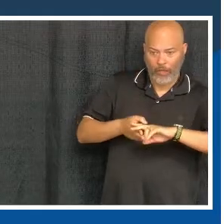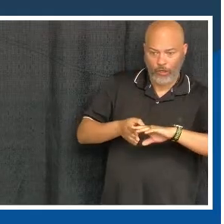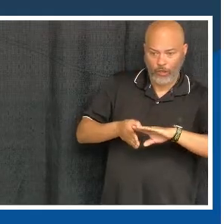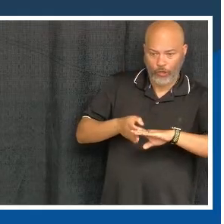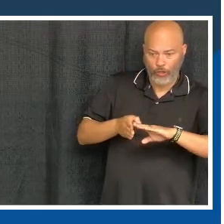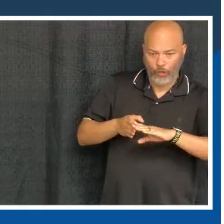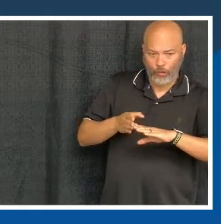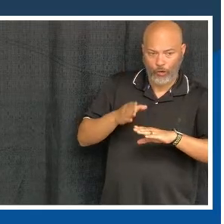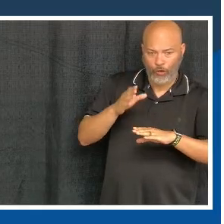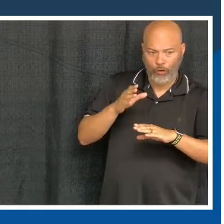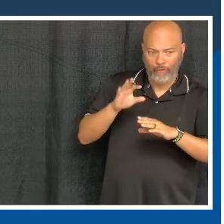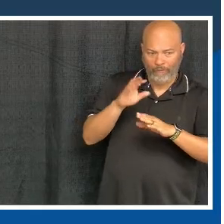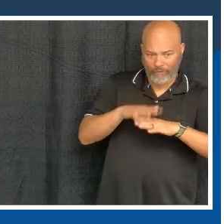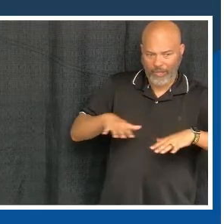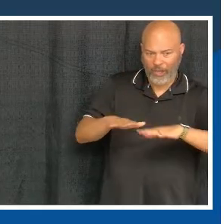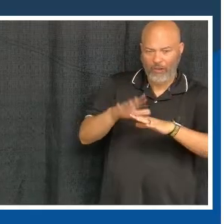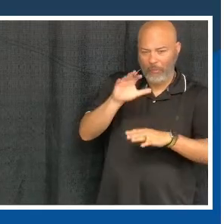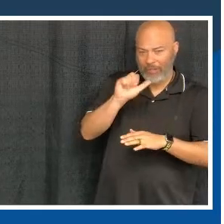a decade ago.